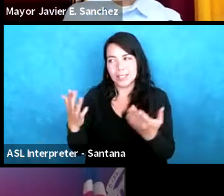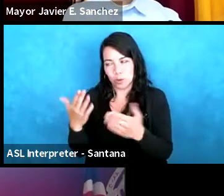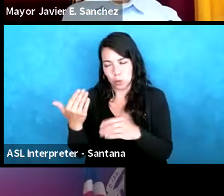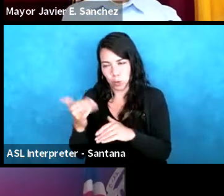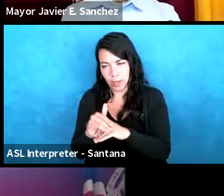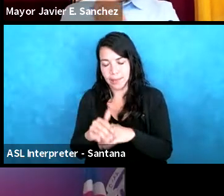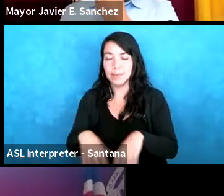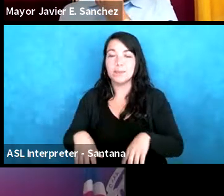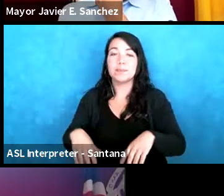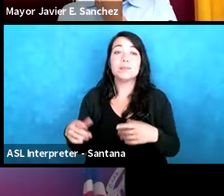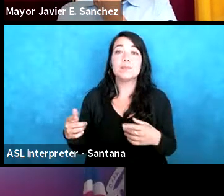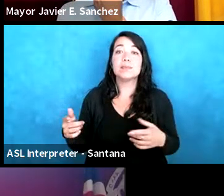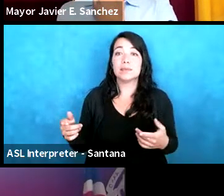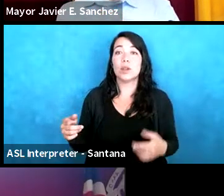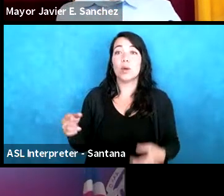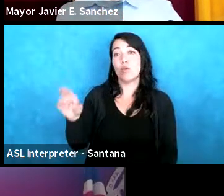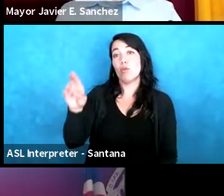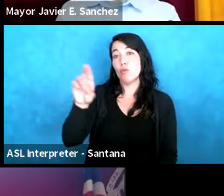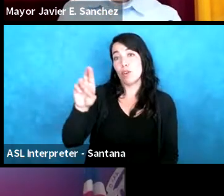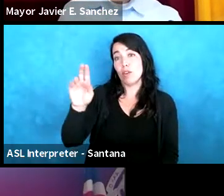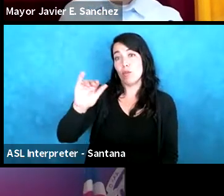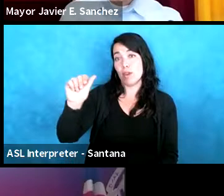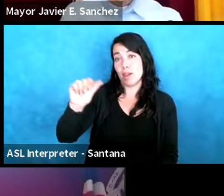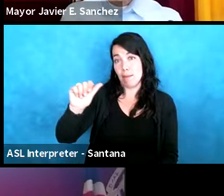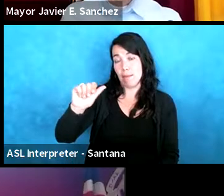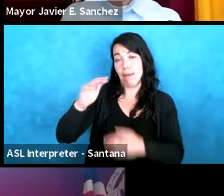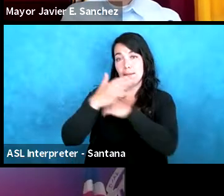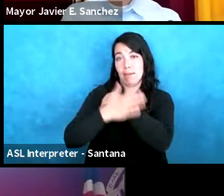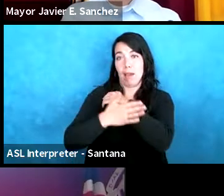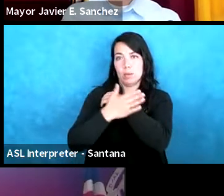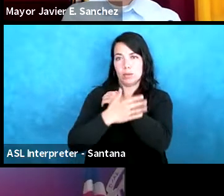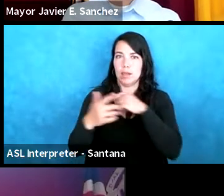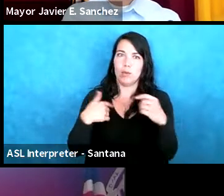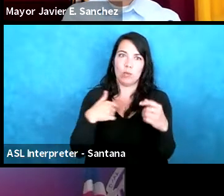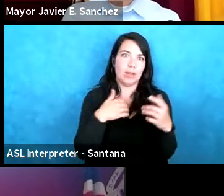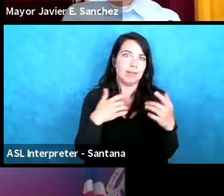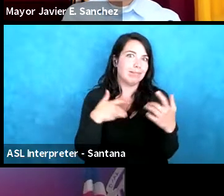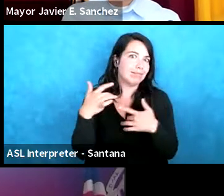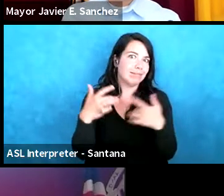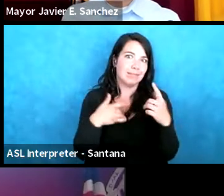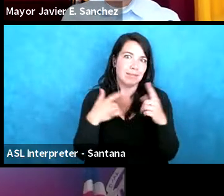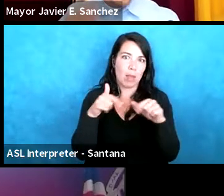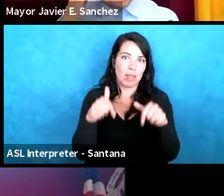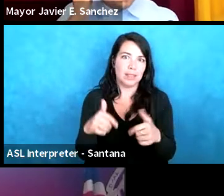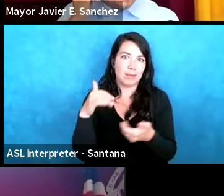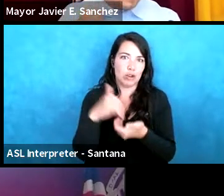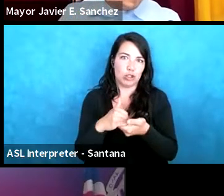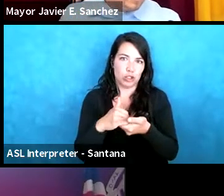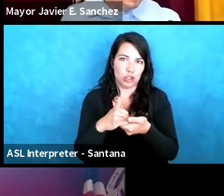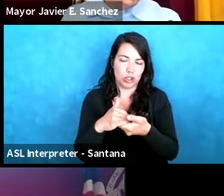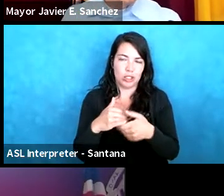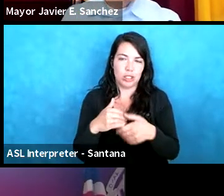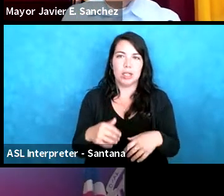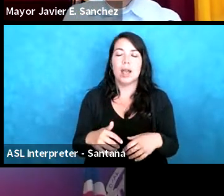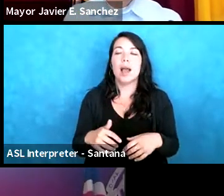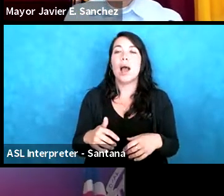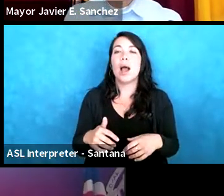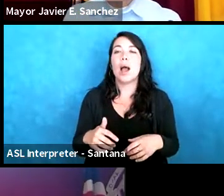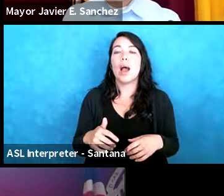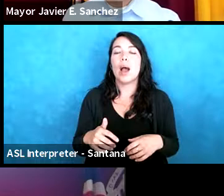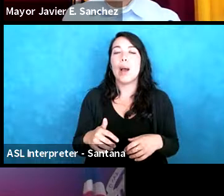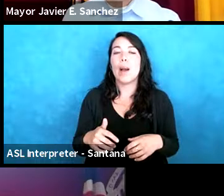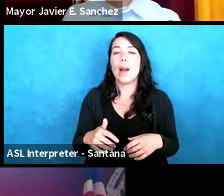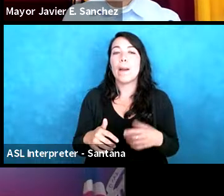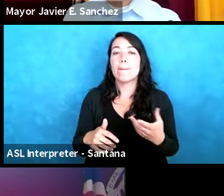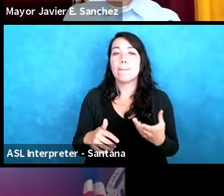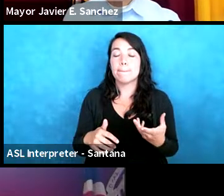We're thankful at Rio Arriba County for this joint partnership. I know that as commissioner in